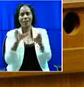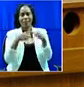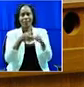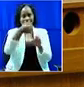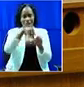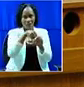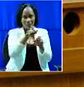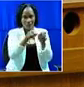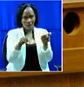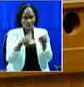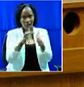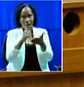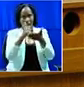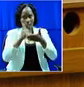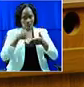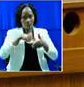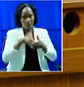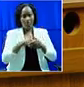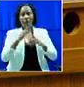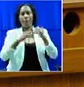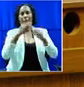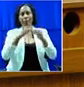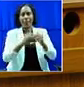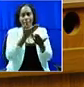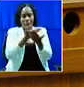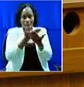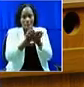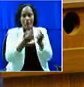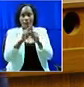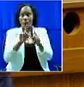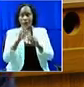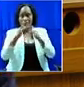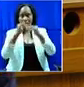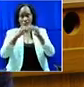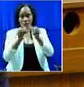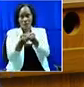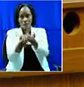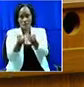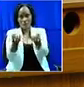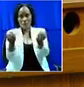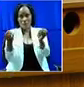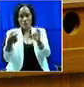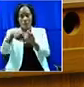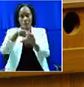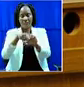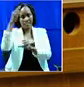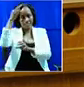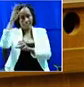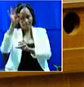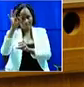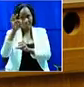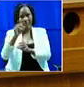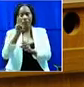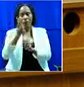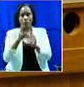to help us build capability for infrastructure delivery within the state and to develop blended